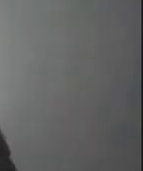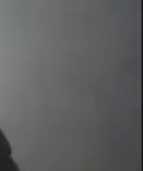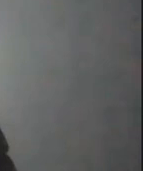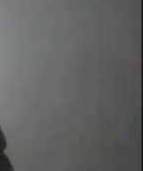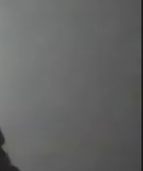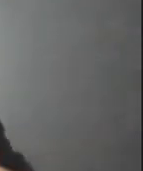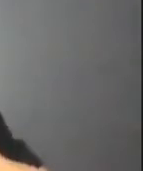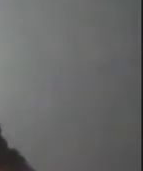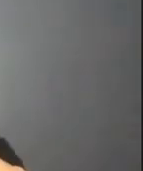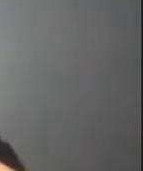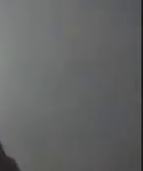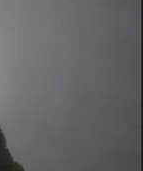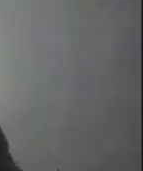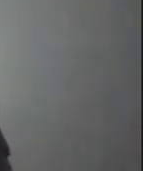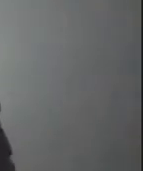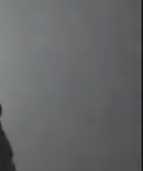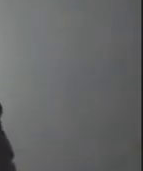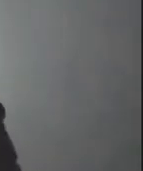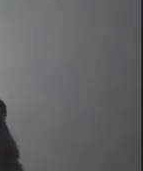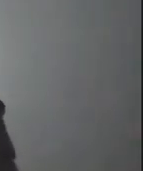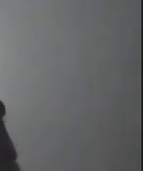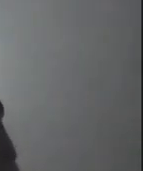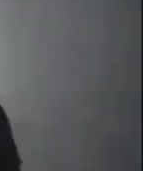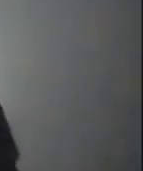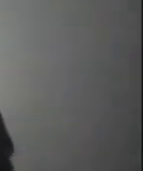So Sarah, are you online?